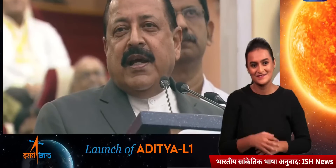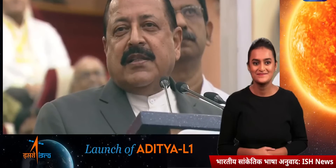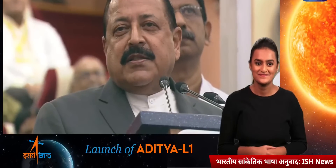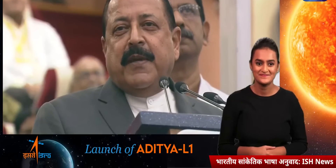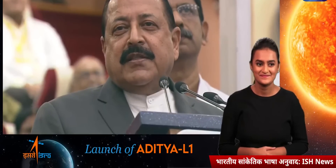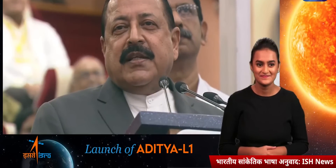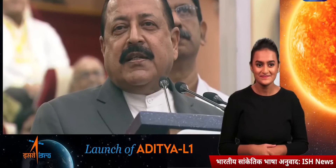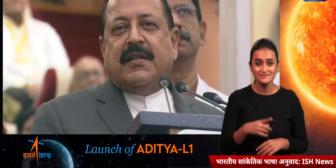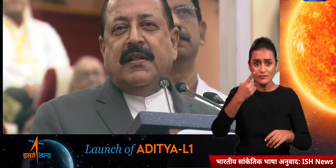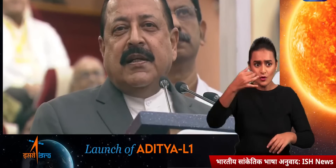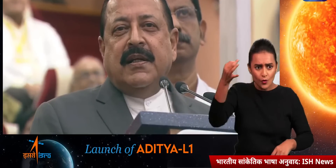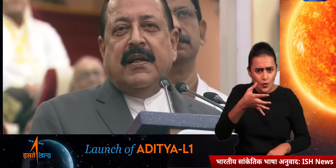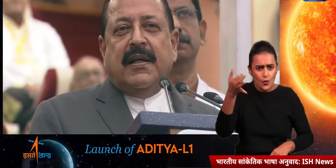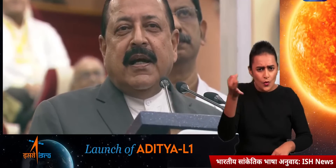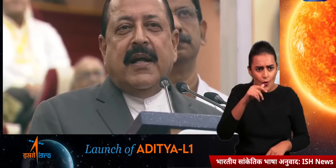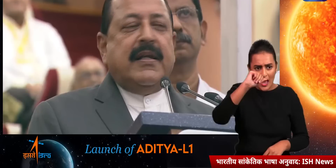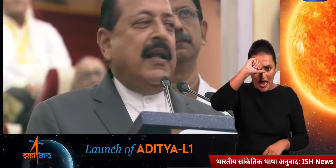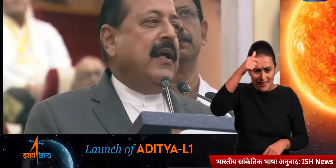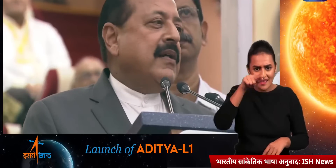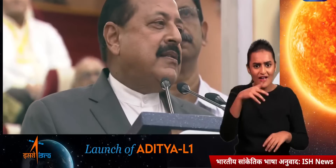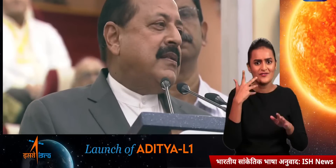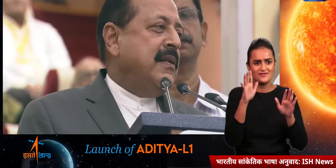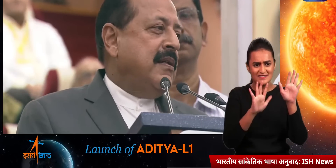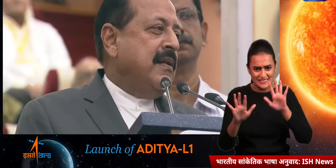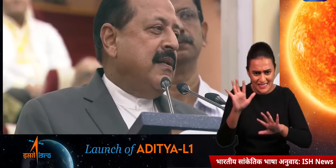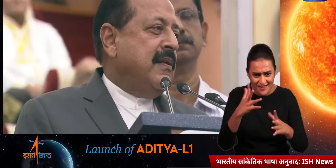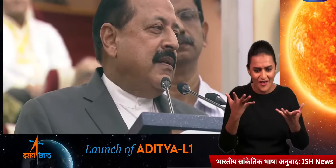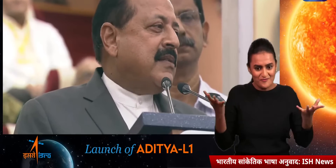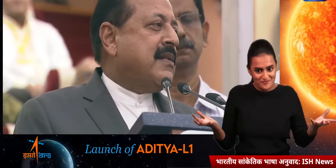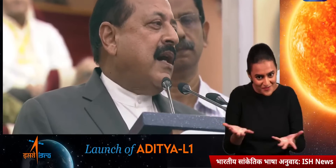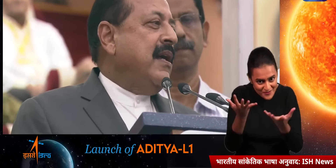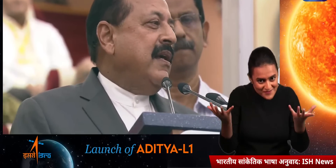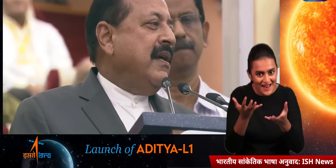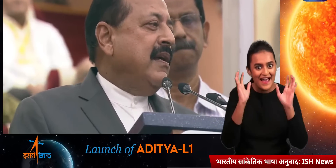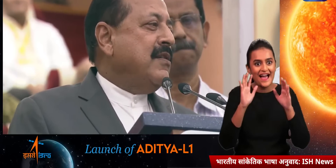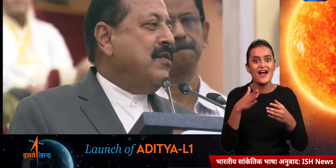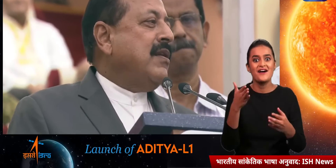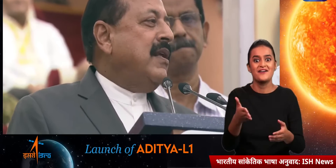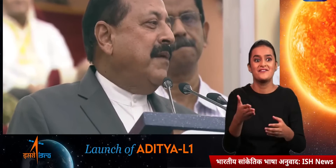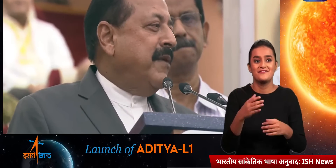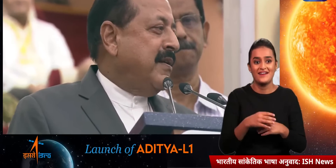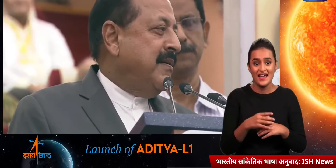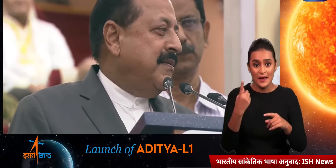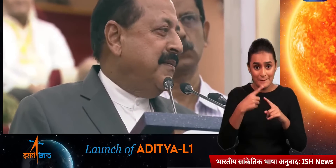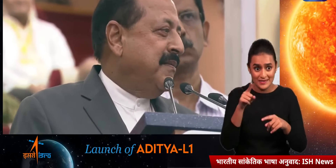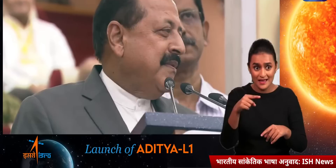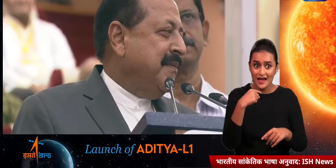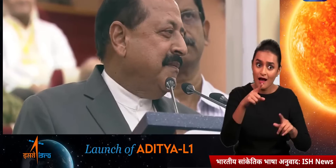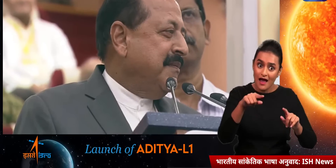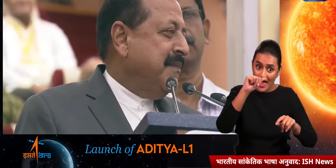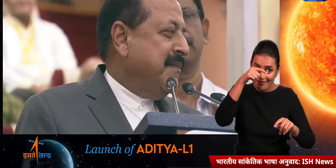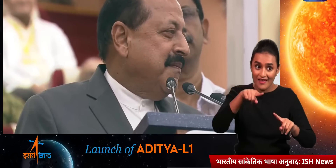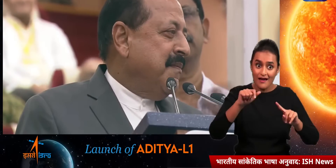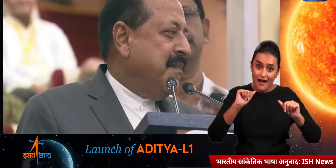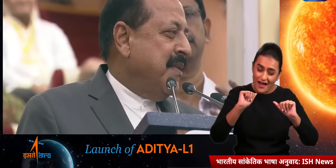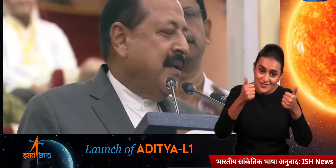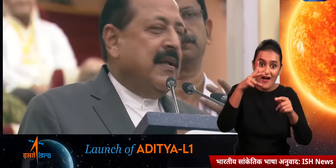for India's space sector and telling us the sky is not the limit.